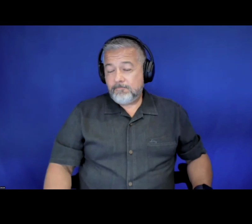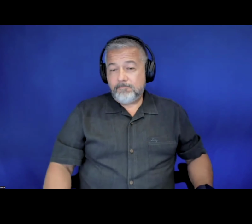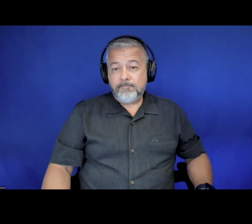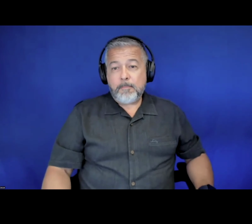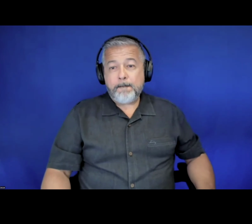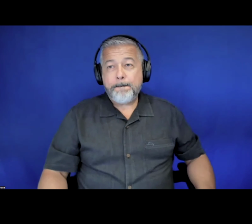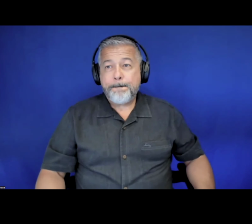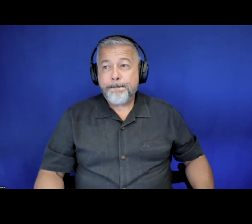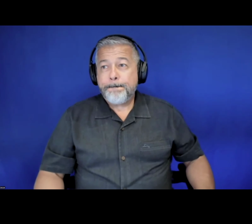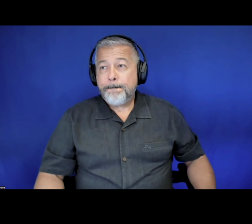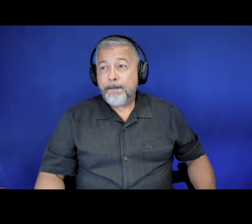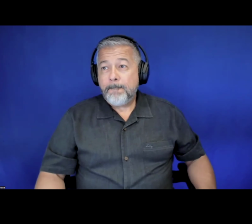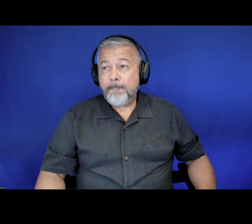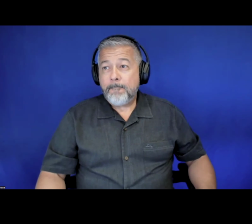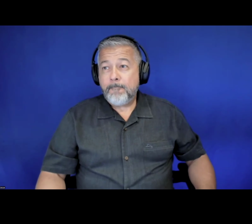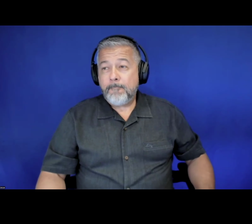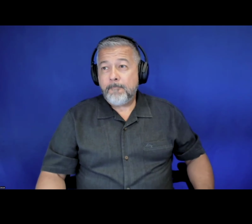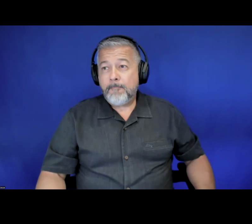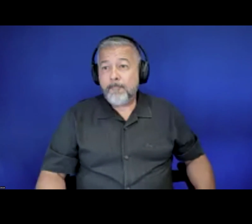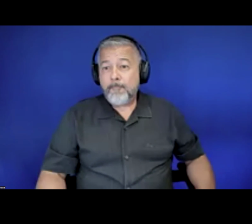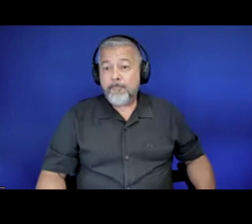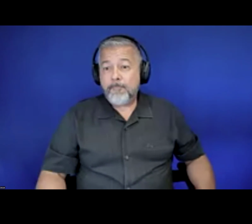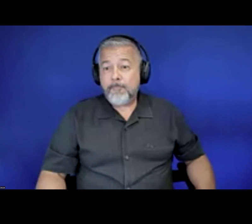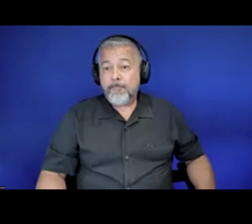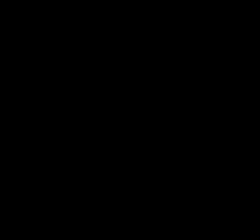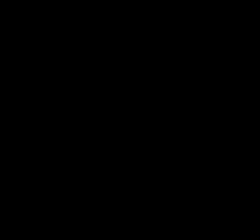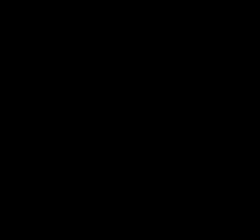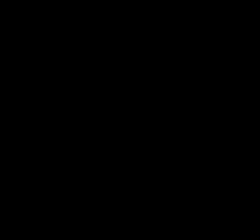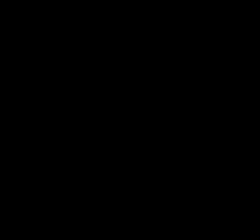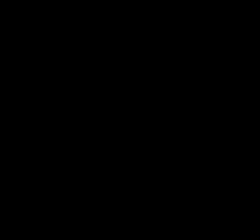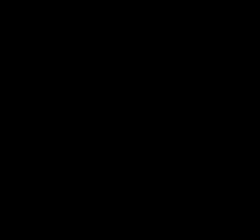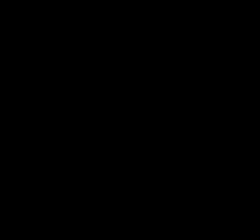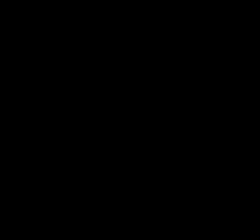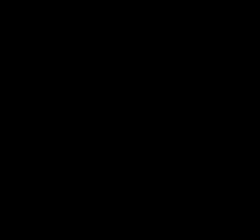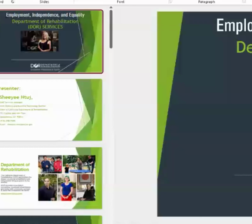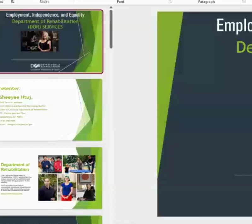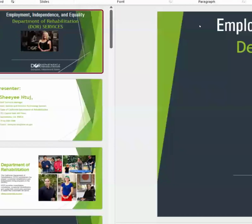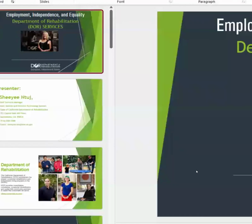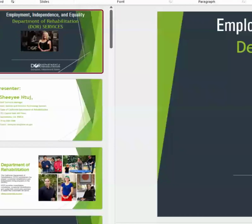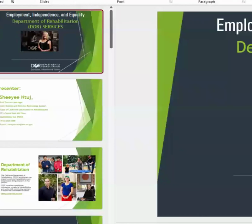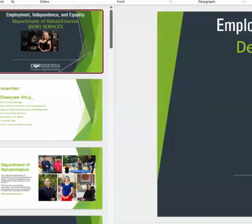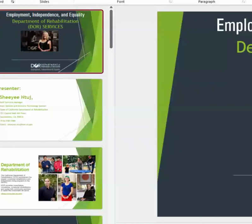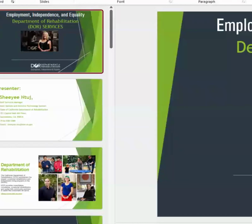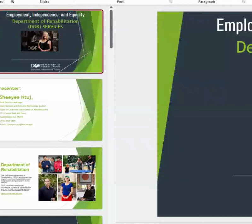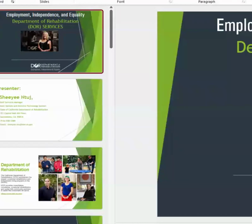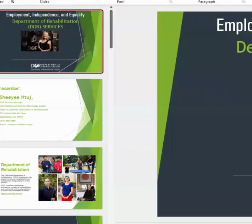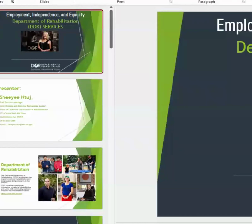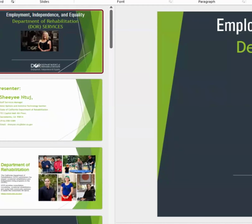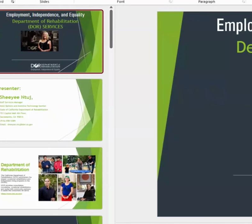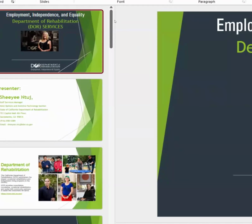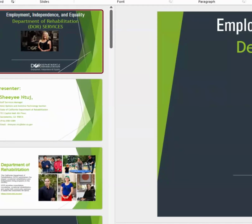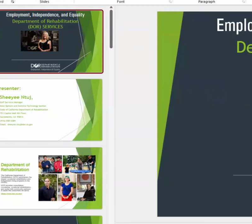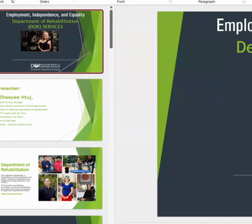Our time is we're running a little behind here, so I just we want to make sure we No worries. I get understand. everything running quickly